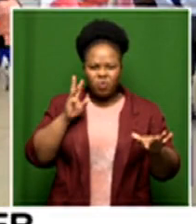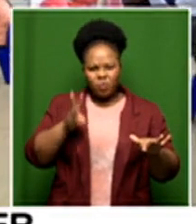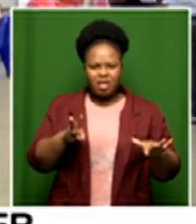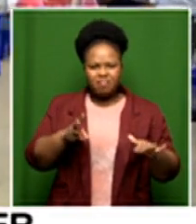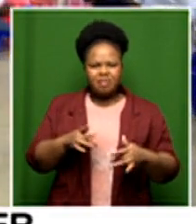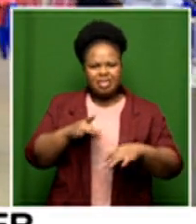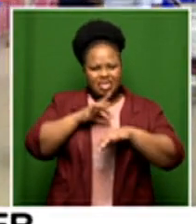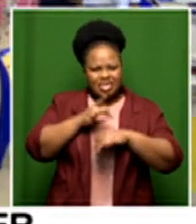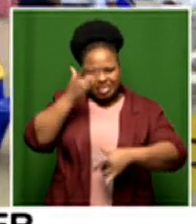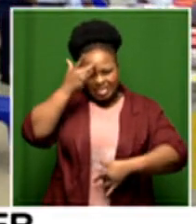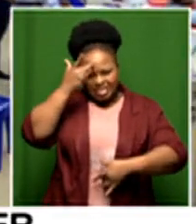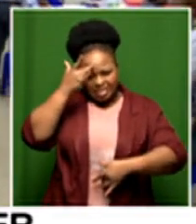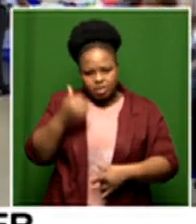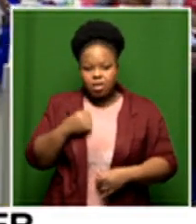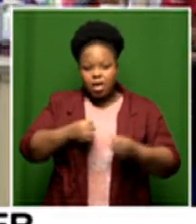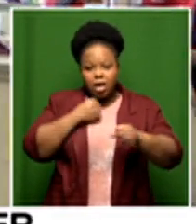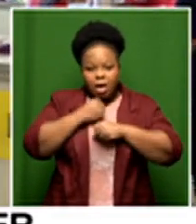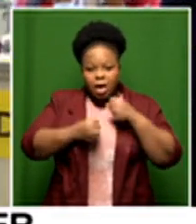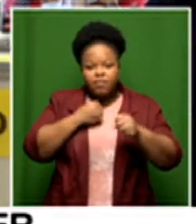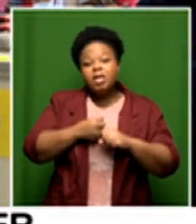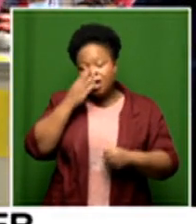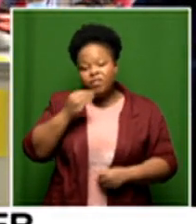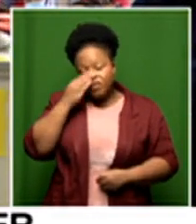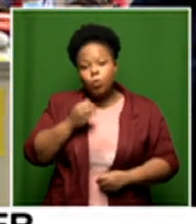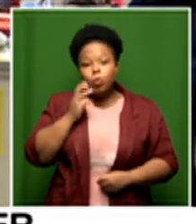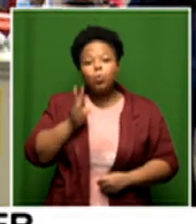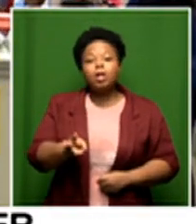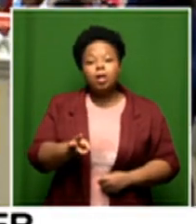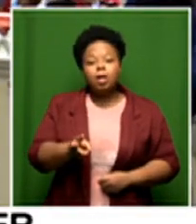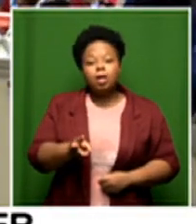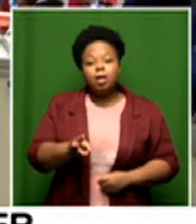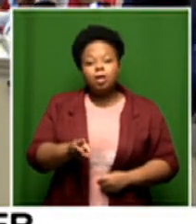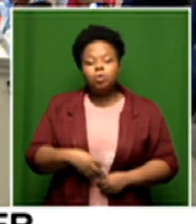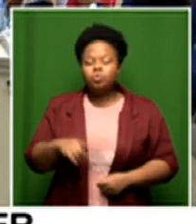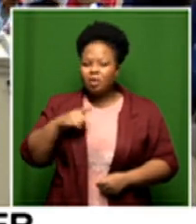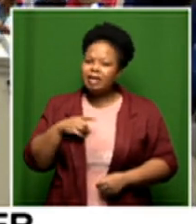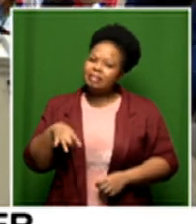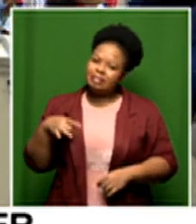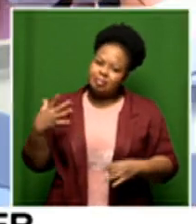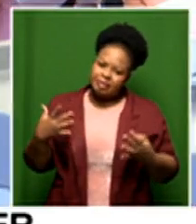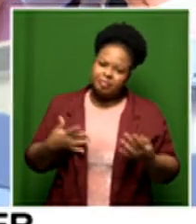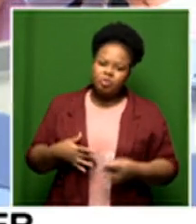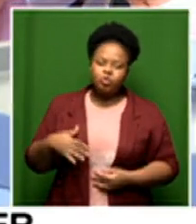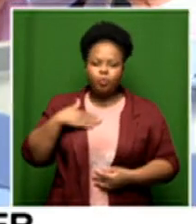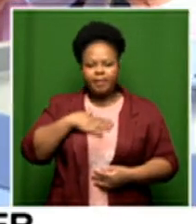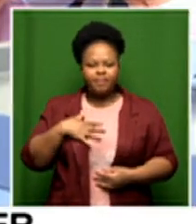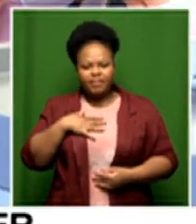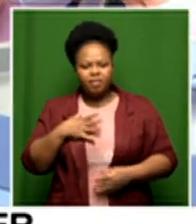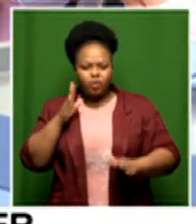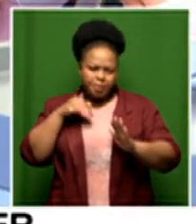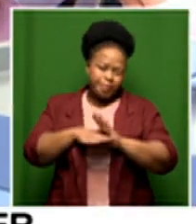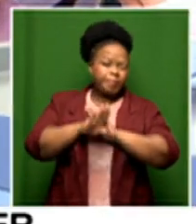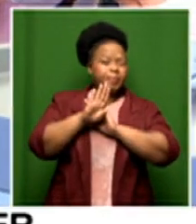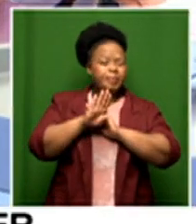thing, like your yearly flu. You will have times where you will get spikes or